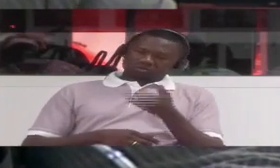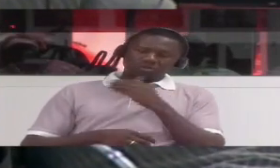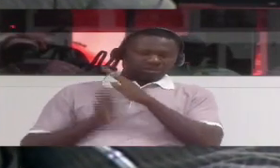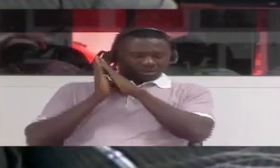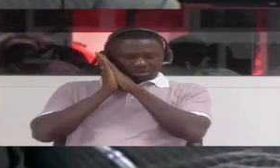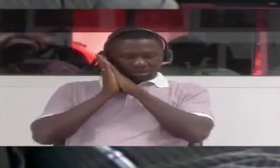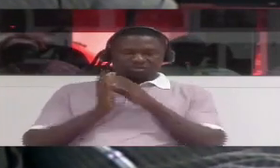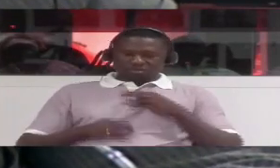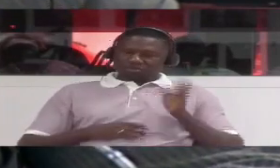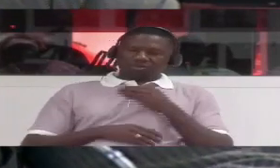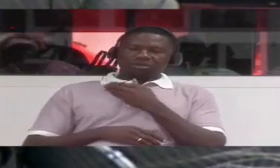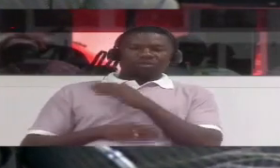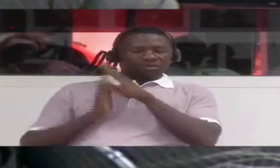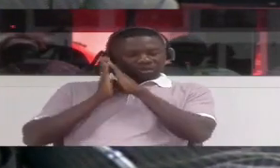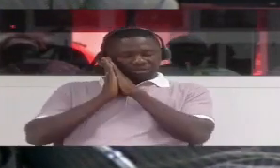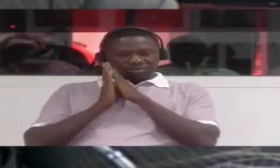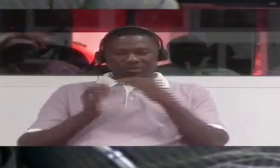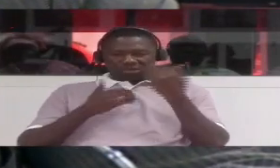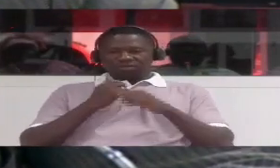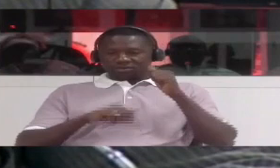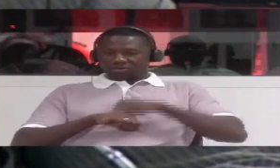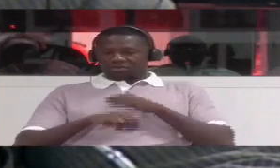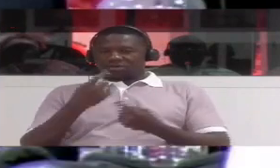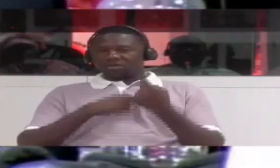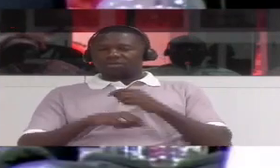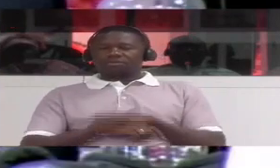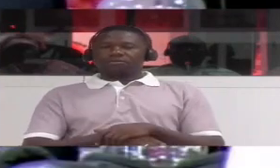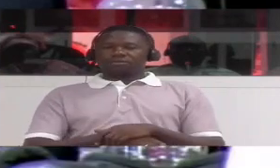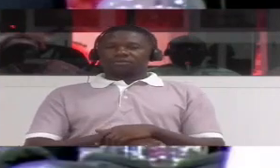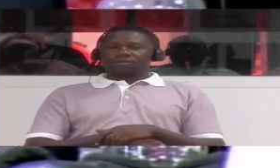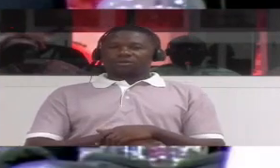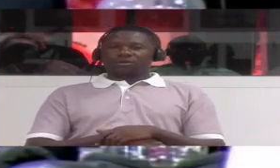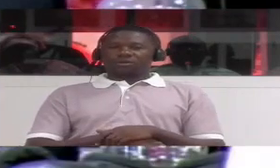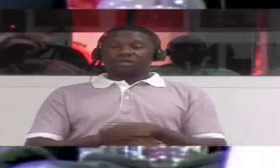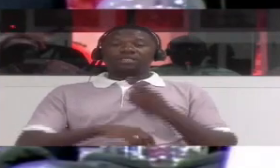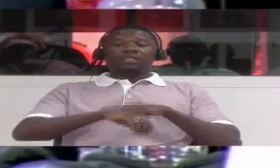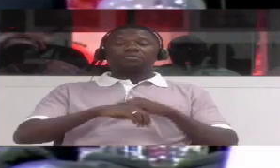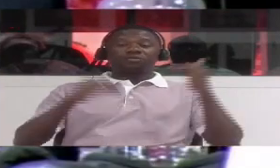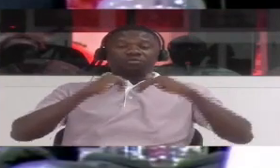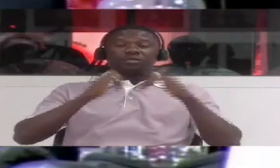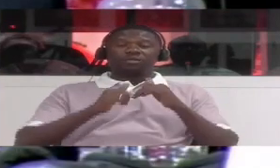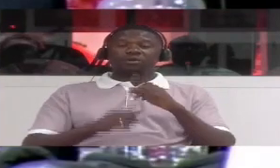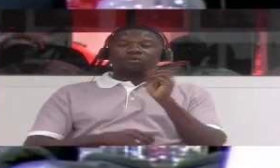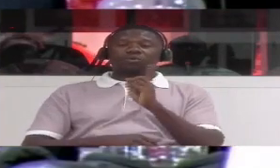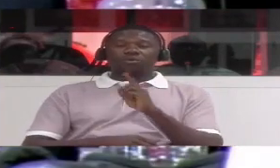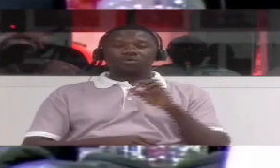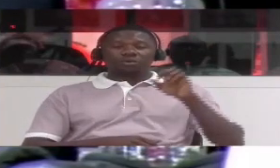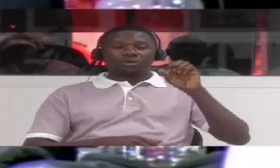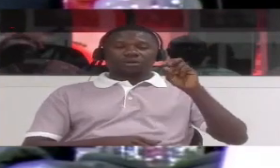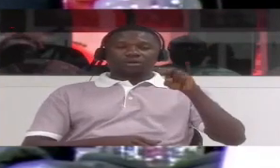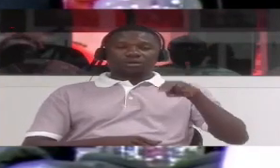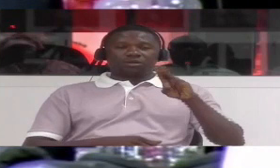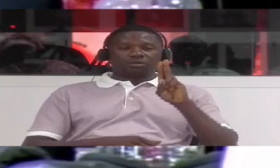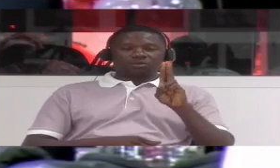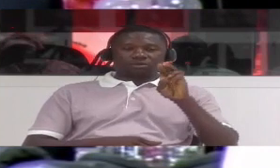was never tortured again. But during that meeting, what was Mr. Nuruseka's role in that? Nuru was, like I said, never said